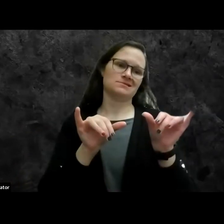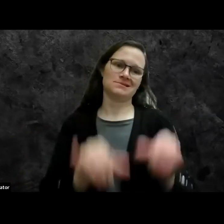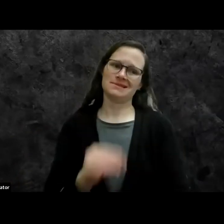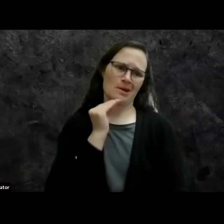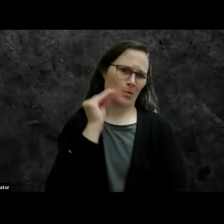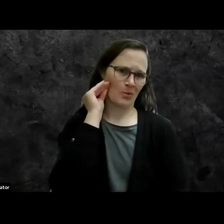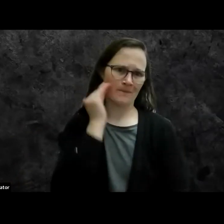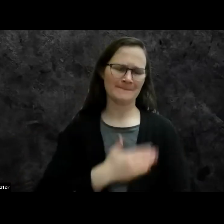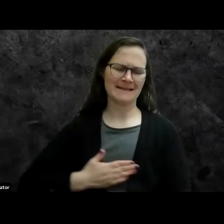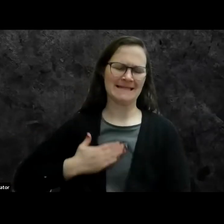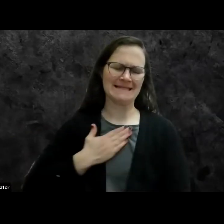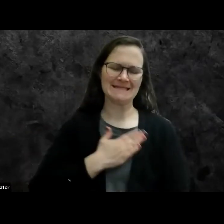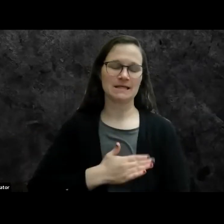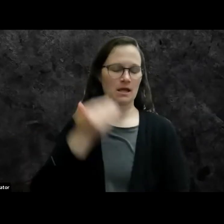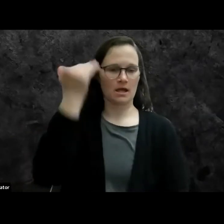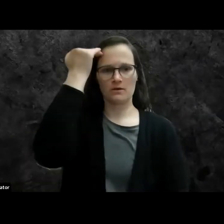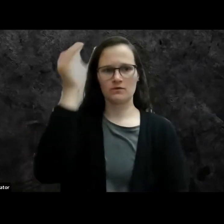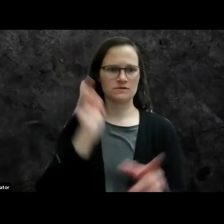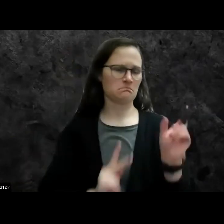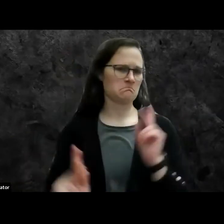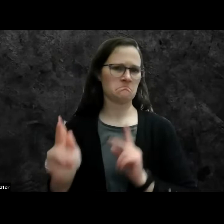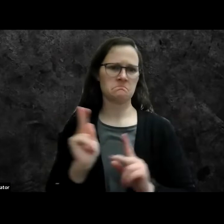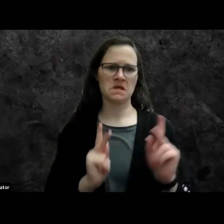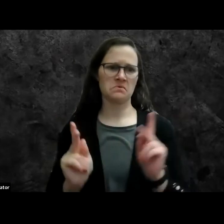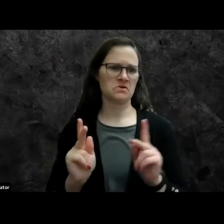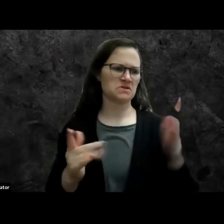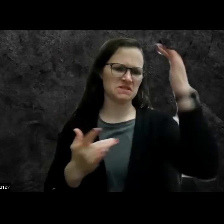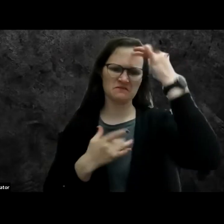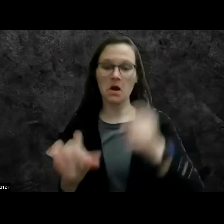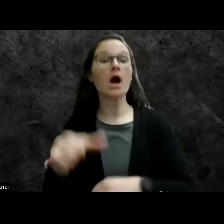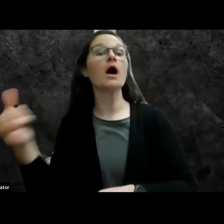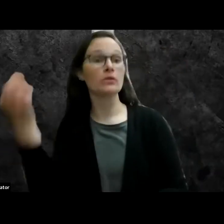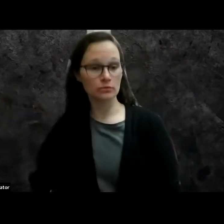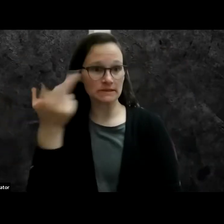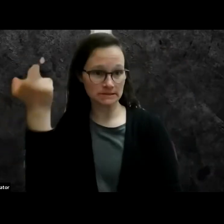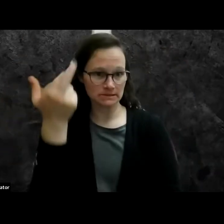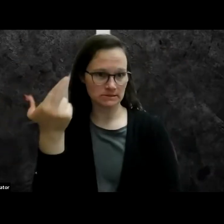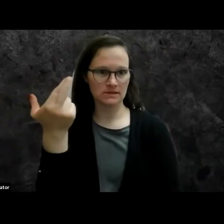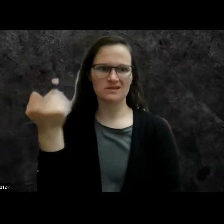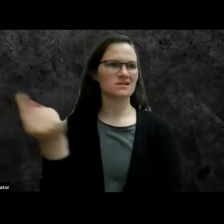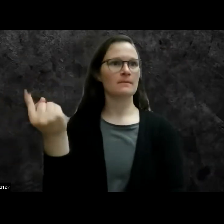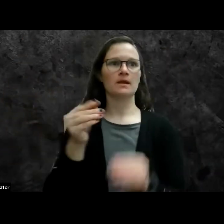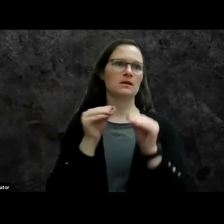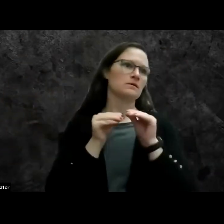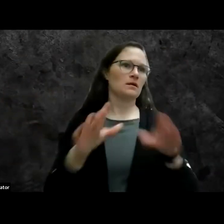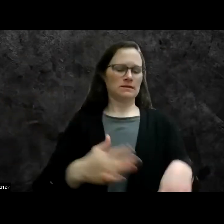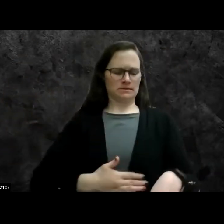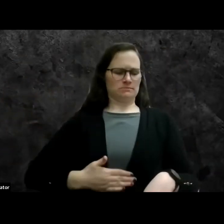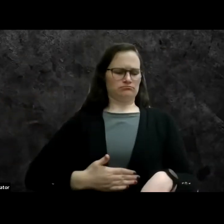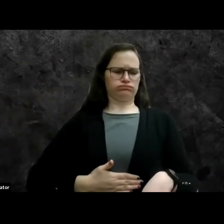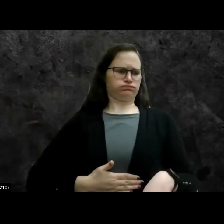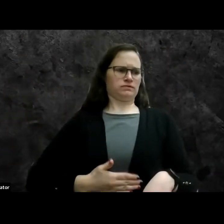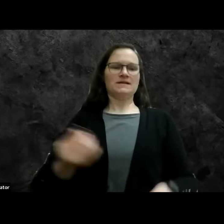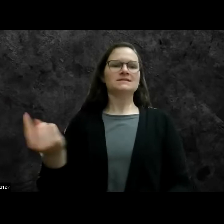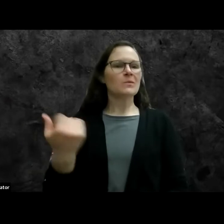all kinds of stuff going around. We had visitors at the holidays, and the man who was visiting got a test. He had a cold. He thought he had a